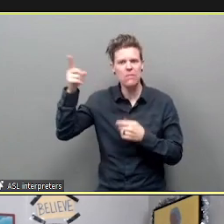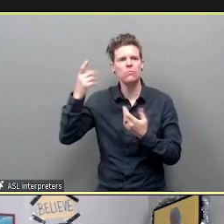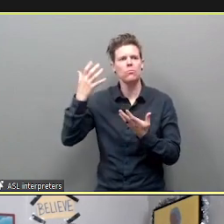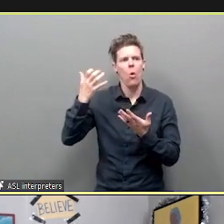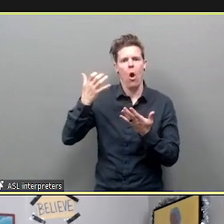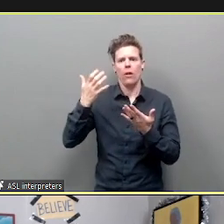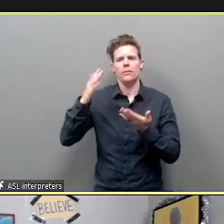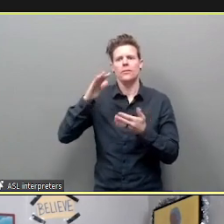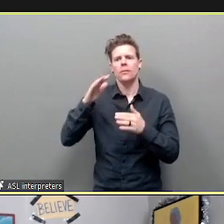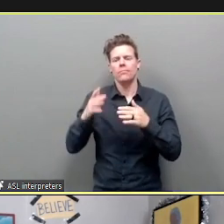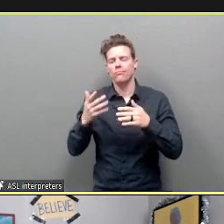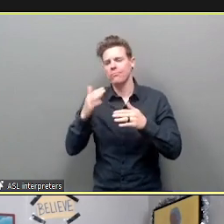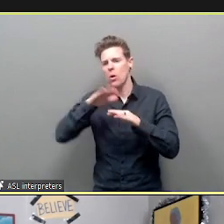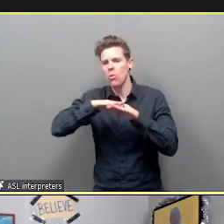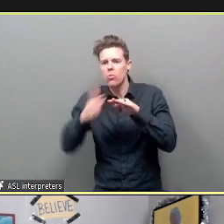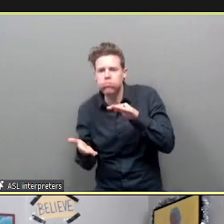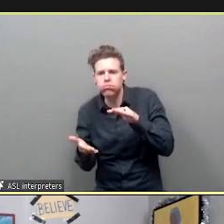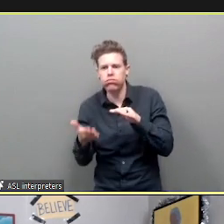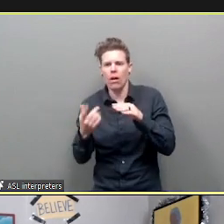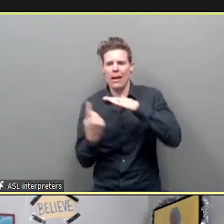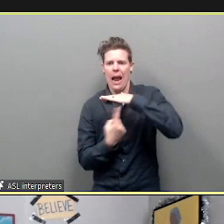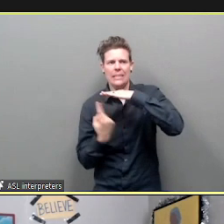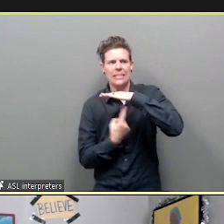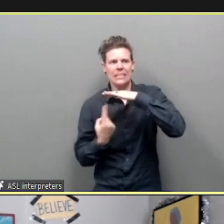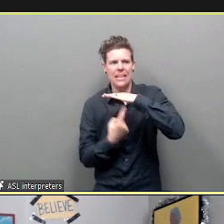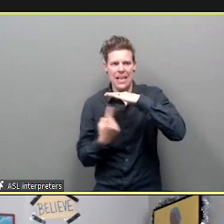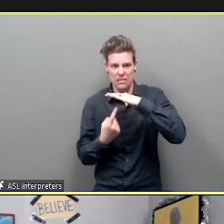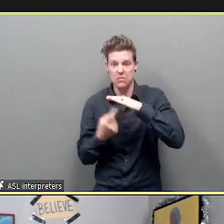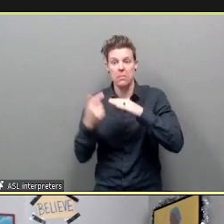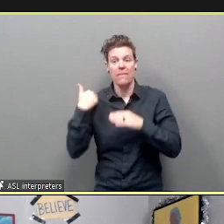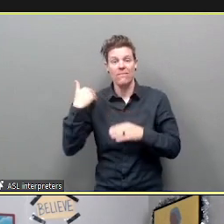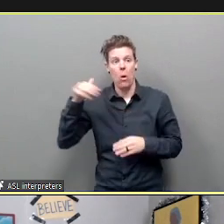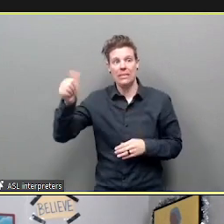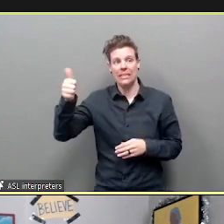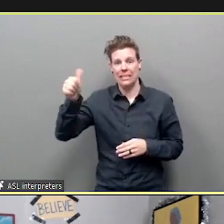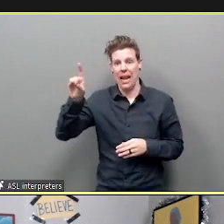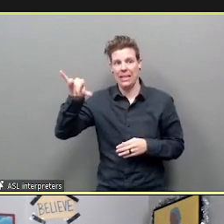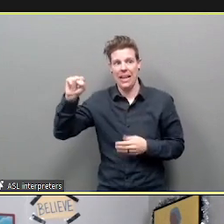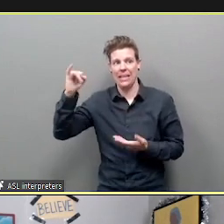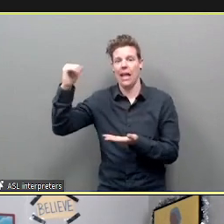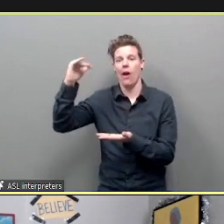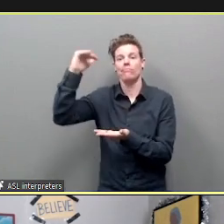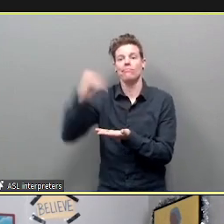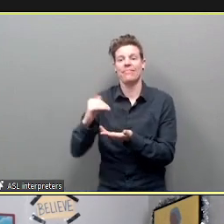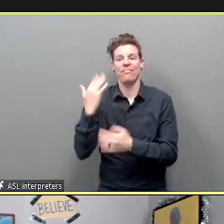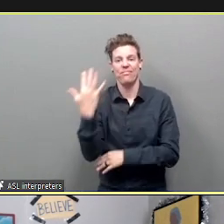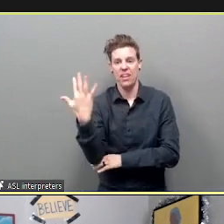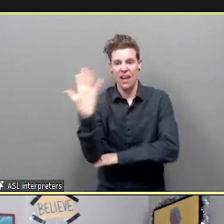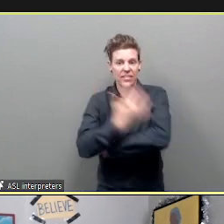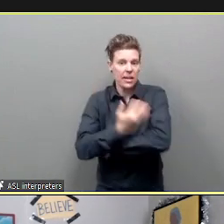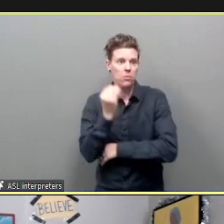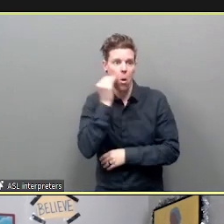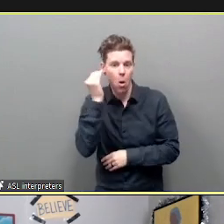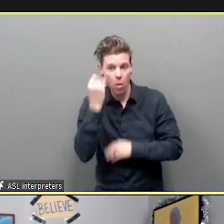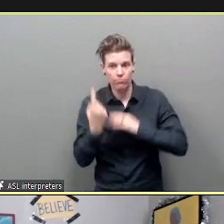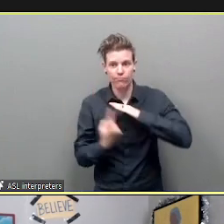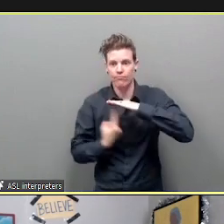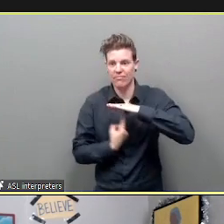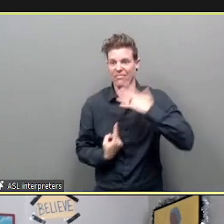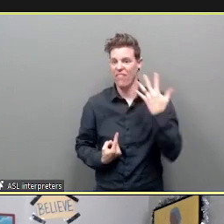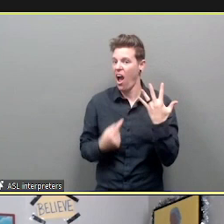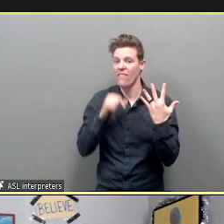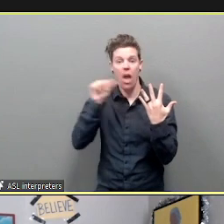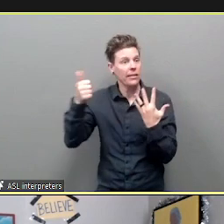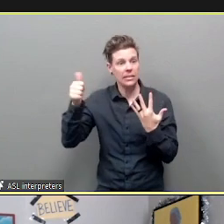days to 5 days. And that big picture is because most of the recent data has shown that